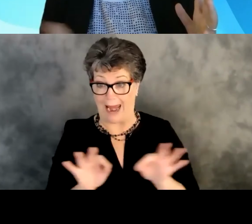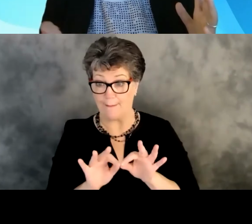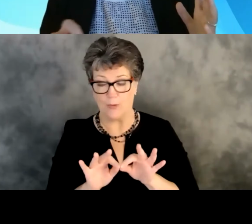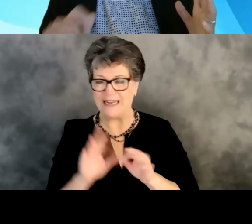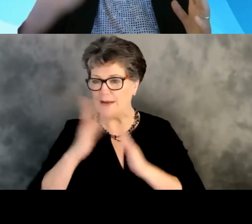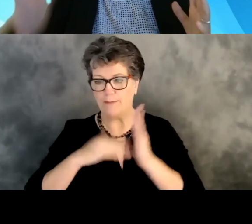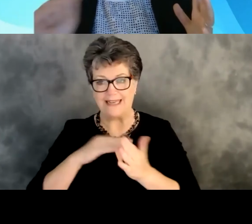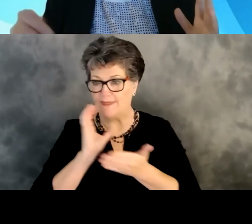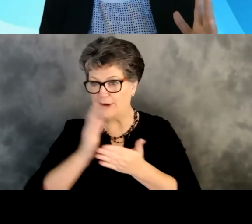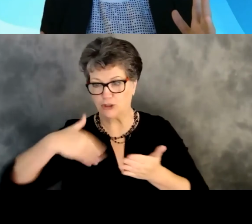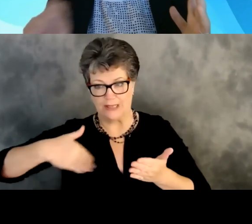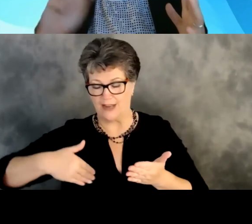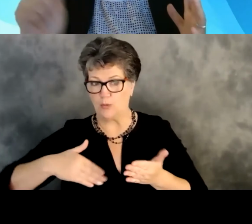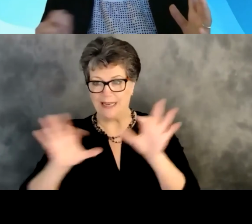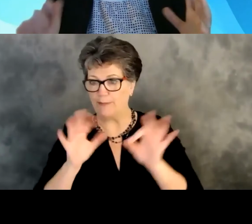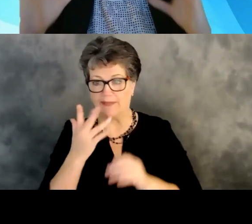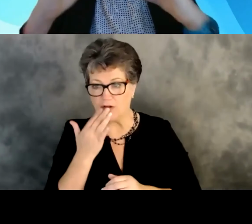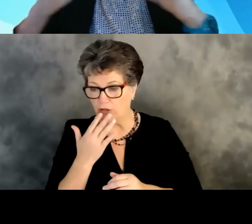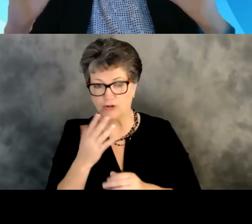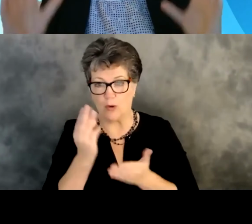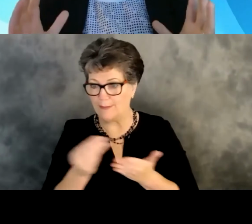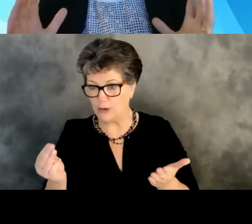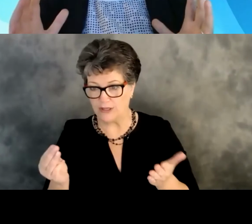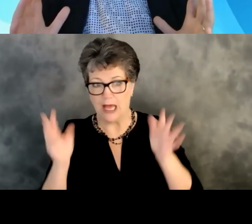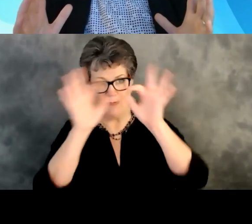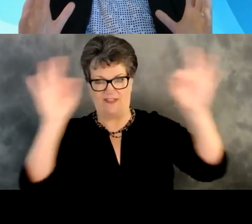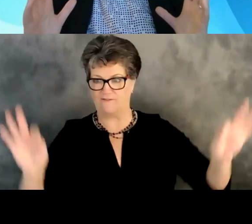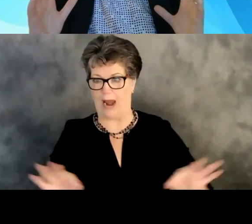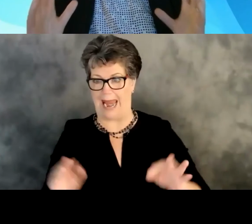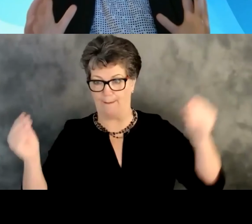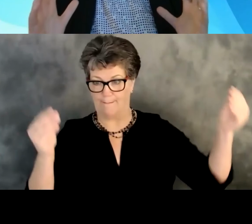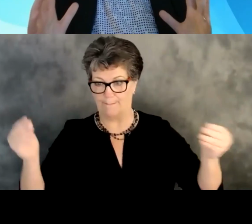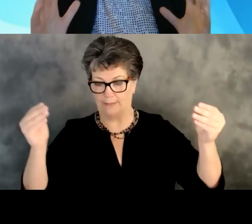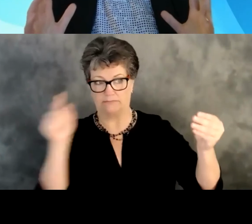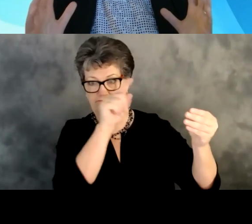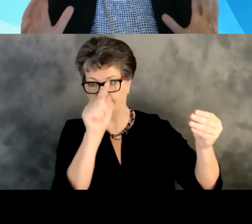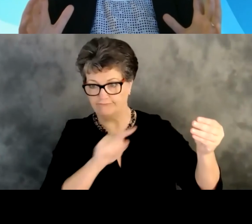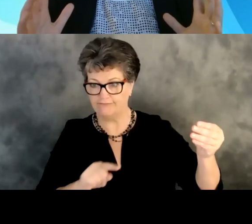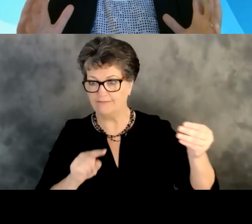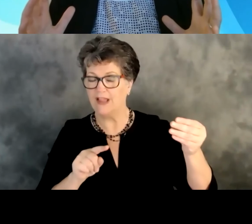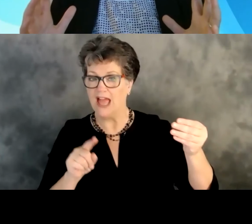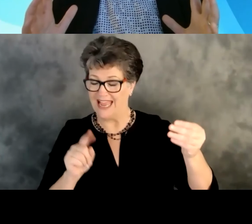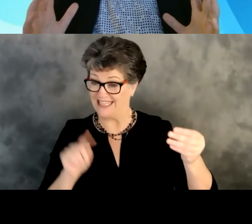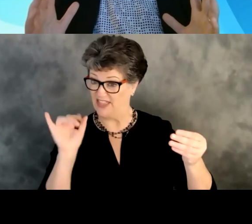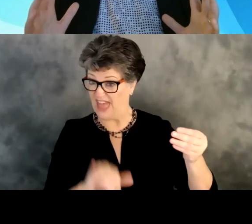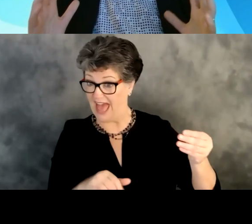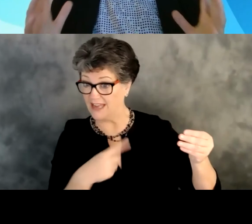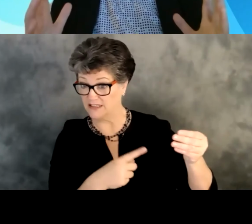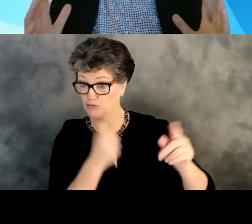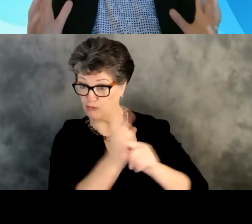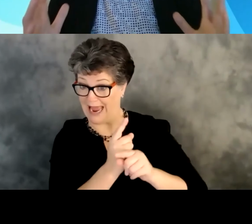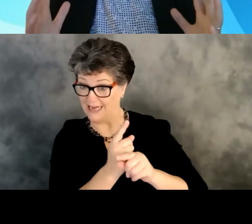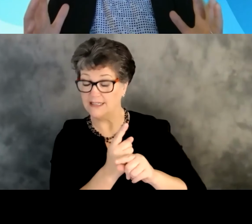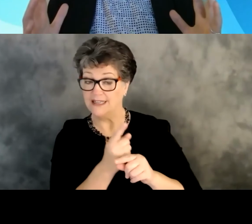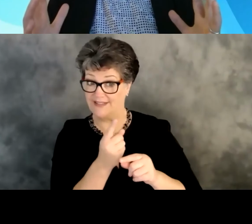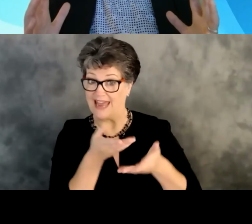in the picture, we didn't pick the colors, we didn't pick the materials, but the frame. And so we want to see if this is a frame that